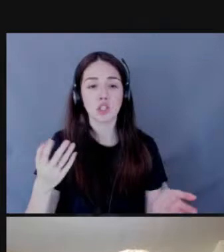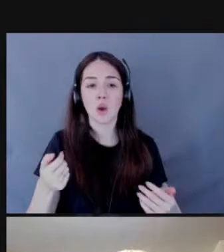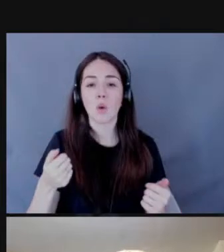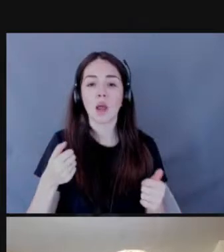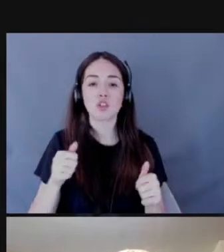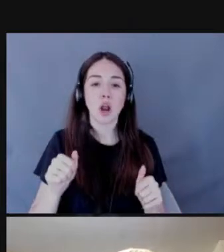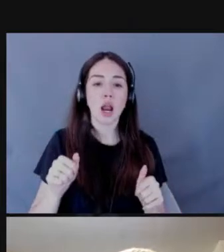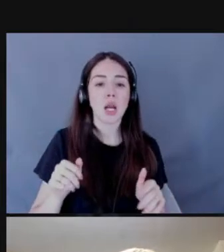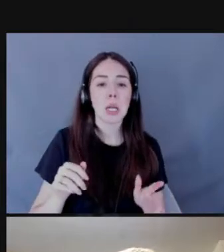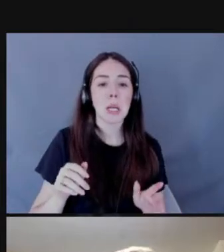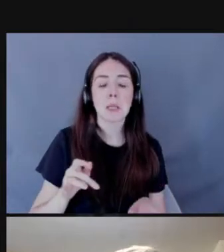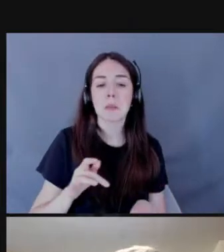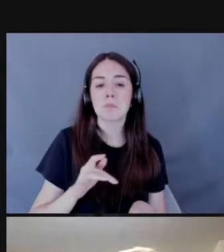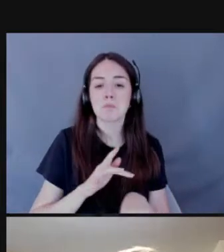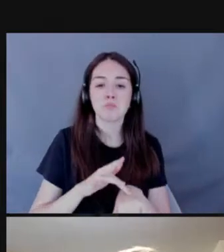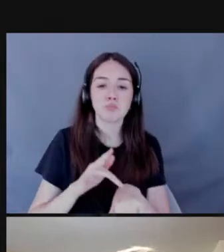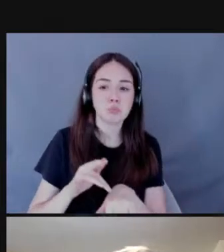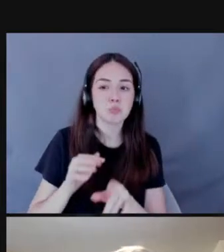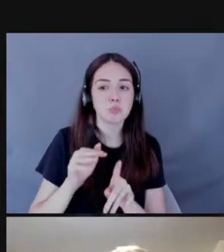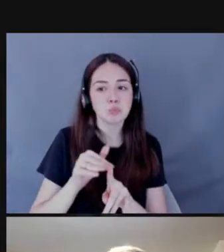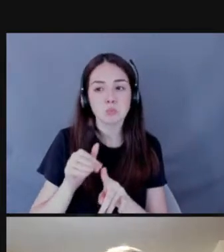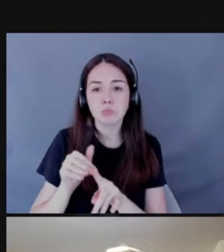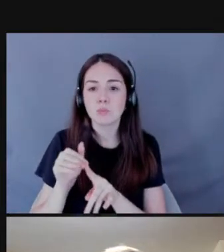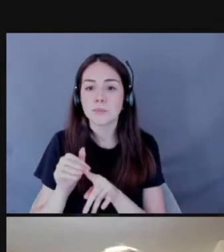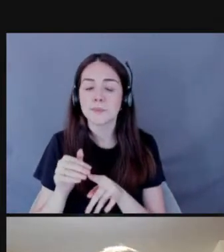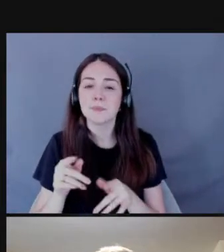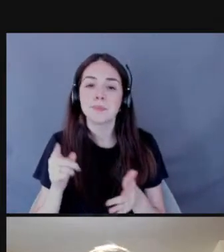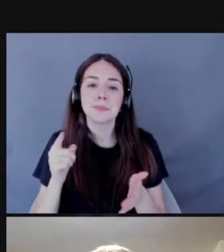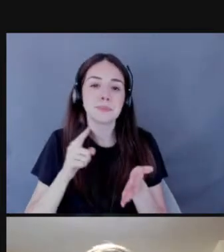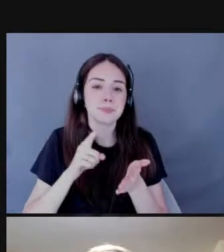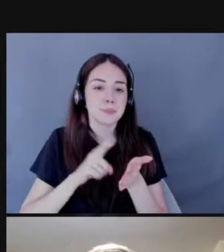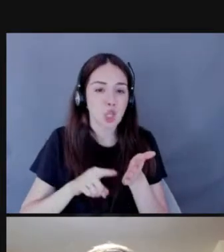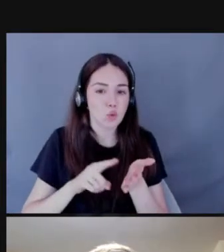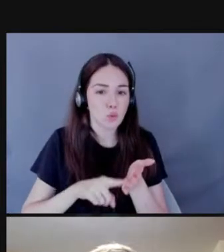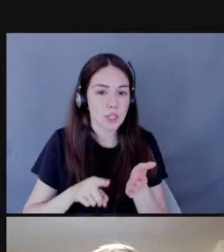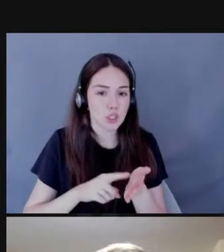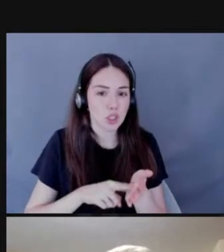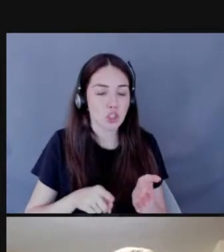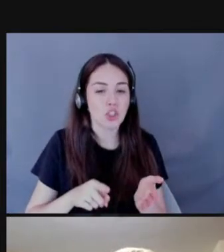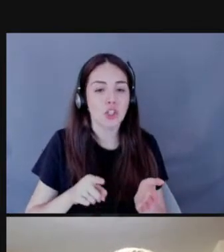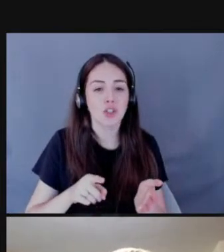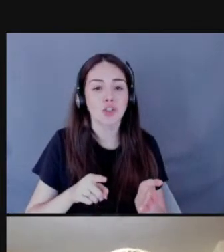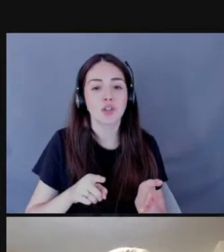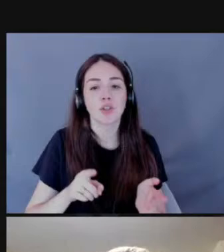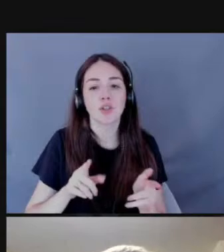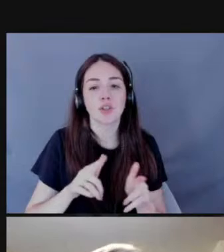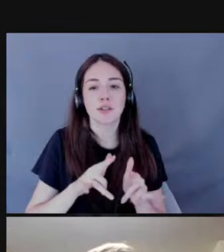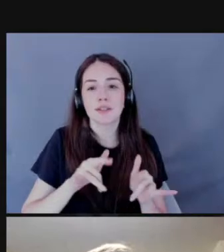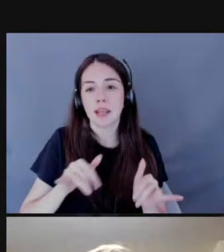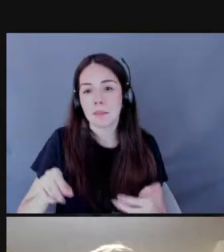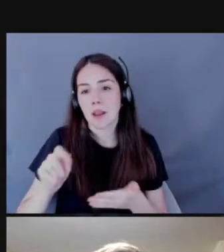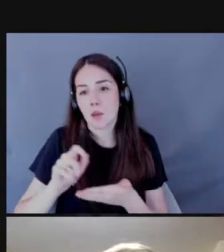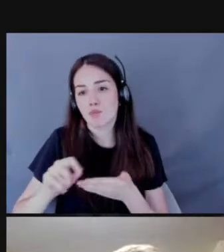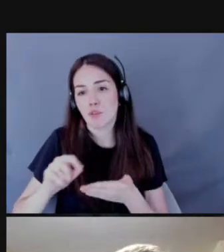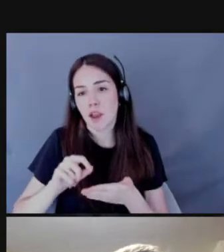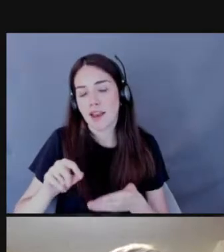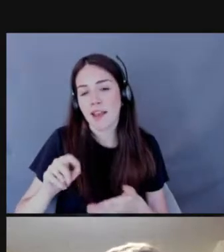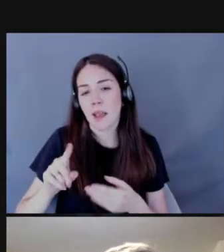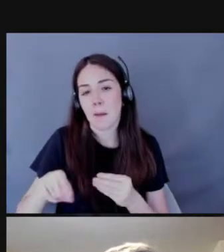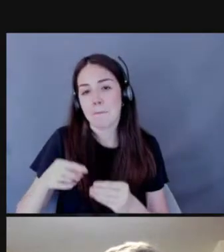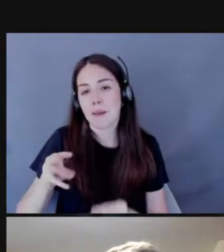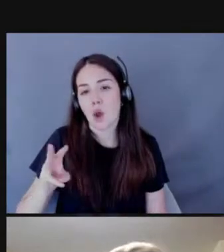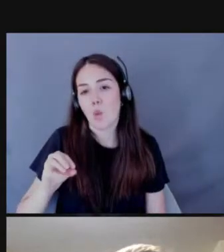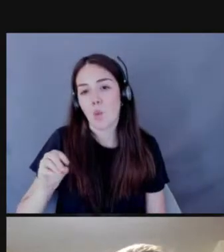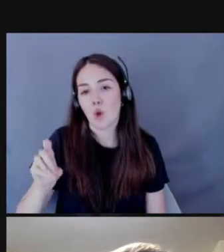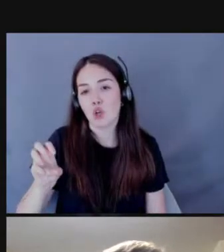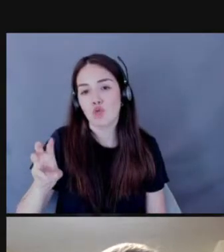out and doing sort of side research. And while I was trying to work on a dissertation about Woodrow Wilson, and it kind of took over my life.